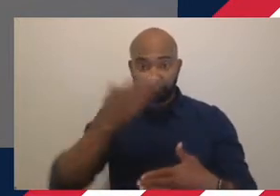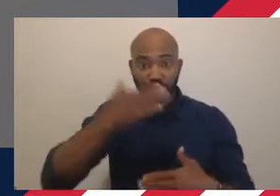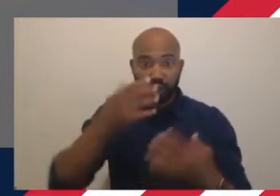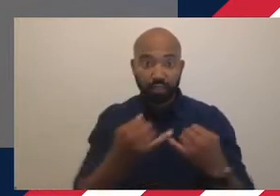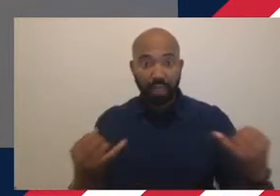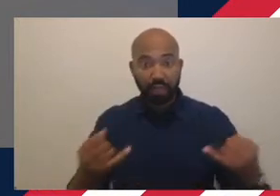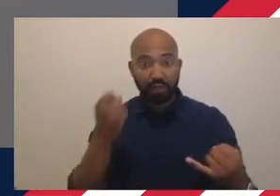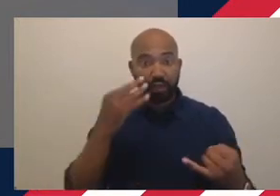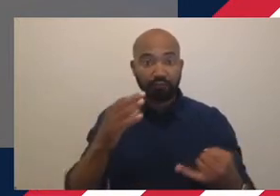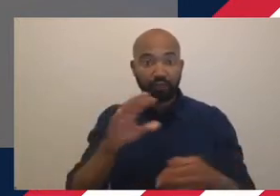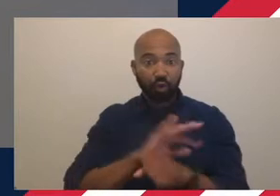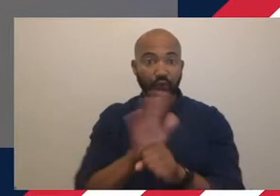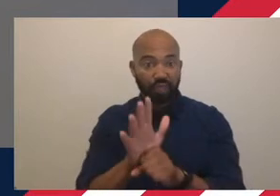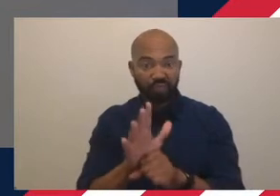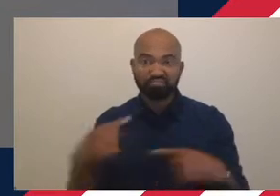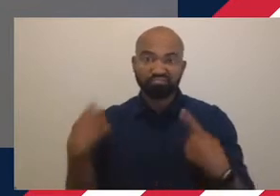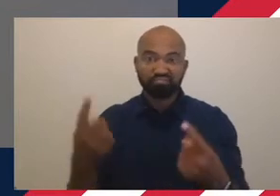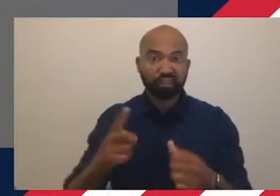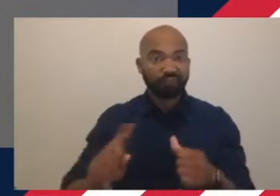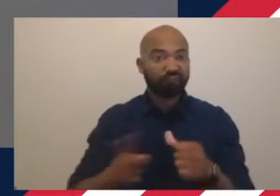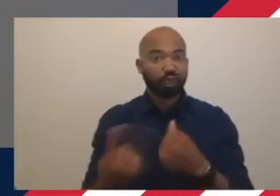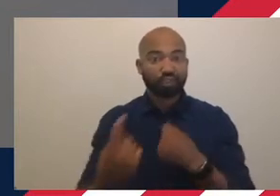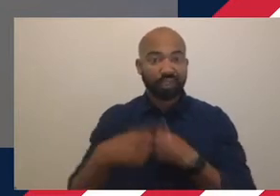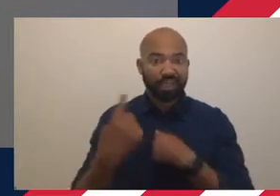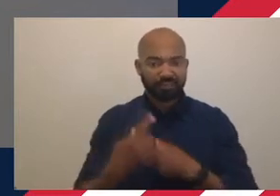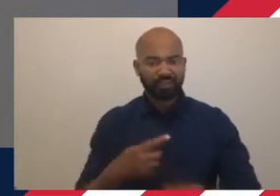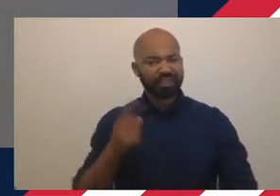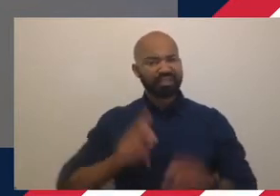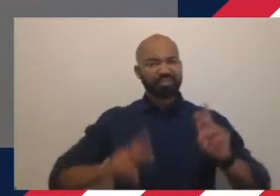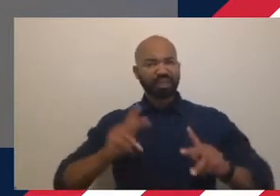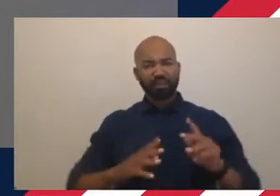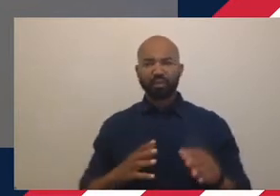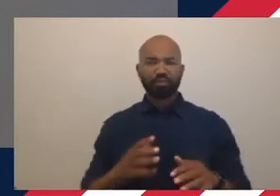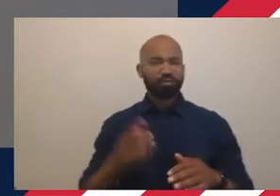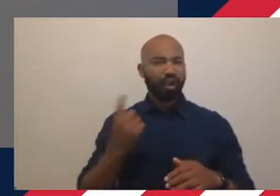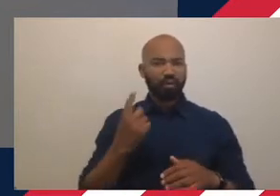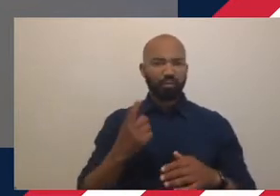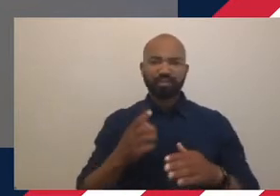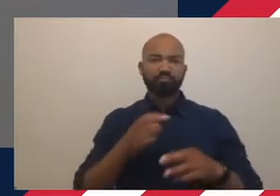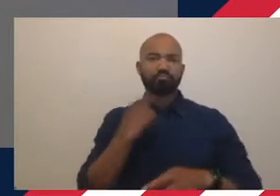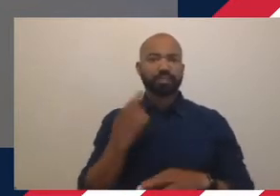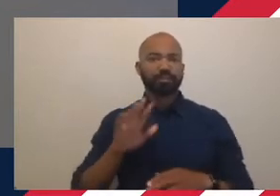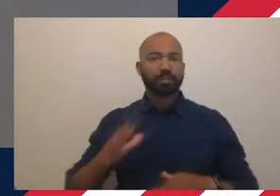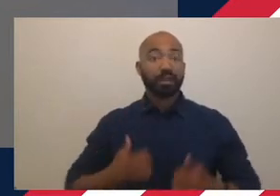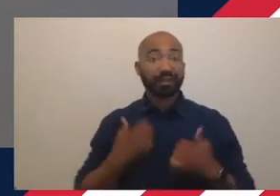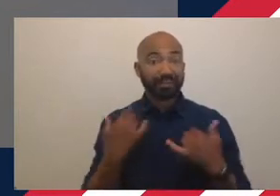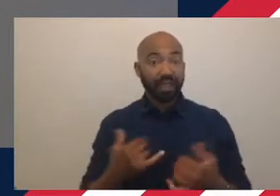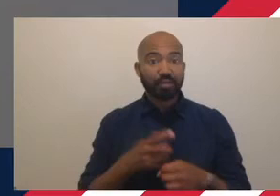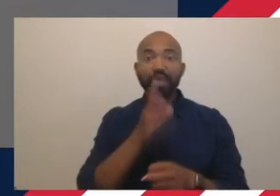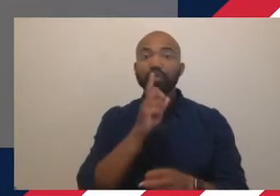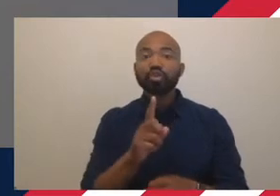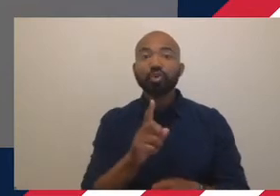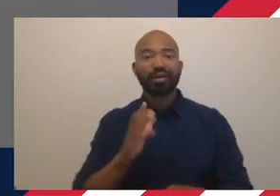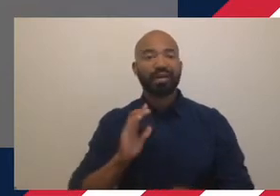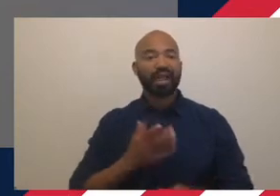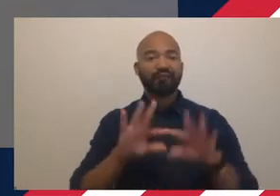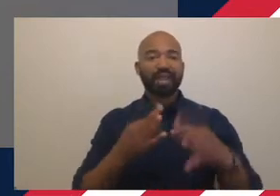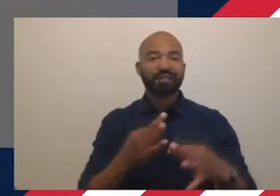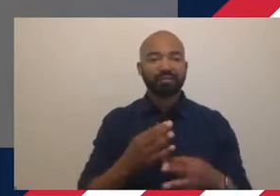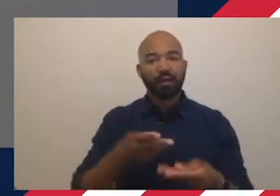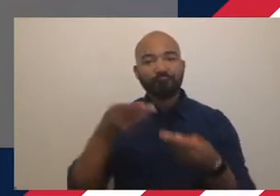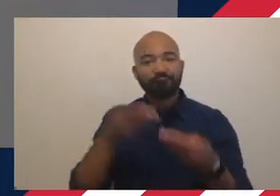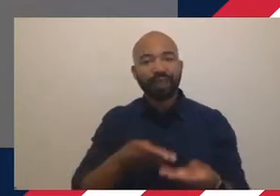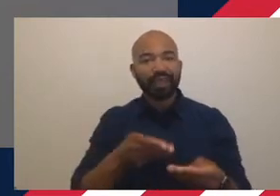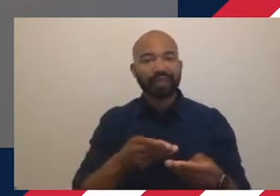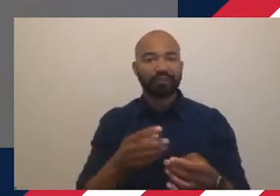one, and they continue to put themselves in harm's way today to help keep our families fed and safe as